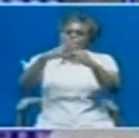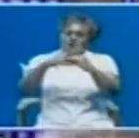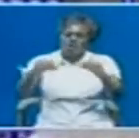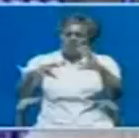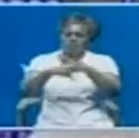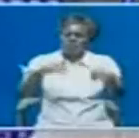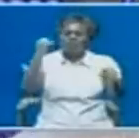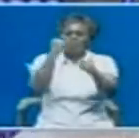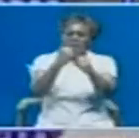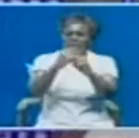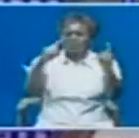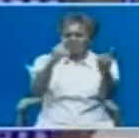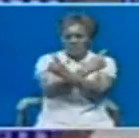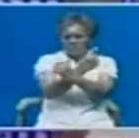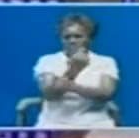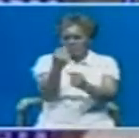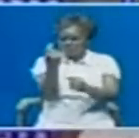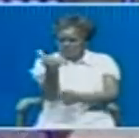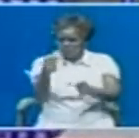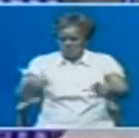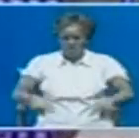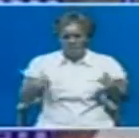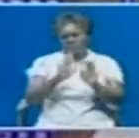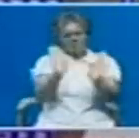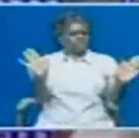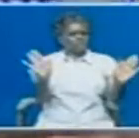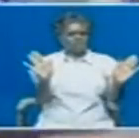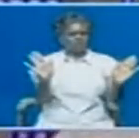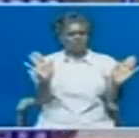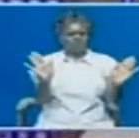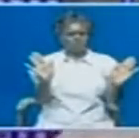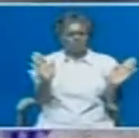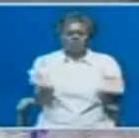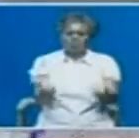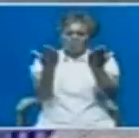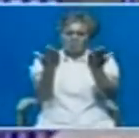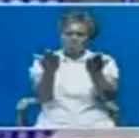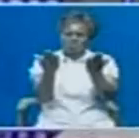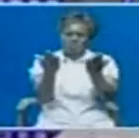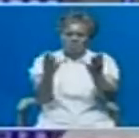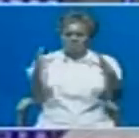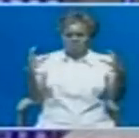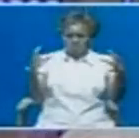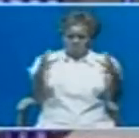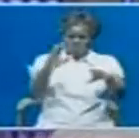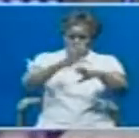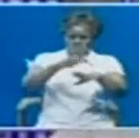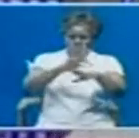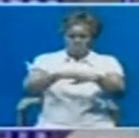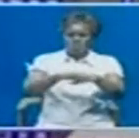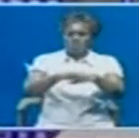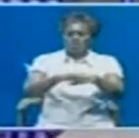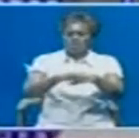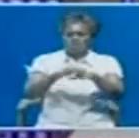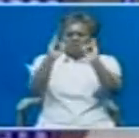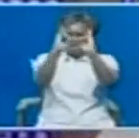difference to a few lives here and there. Yeah. That is what I want, just to promote this good, to promote a good